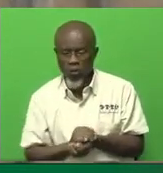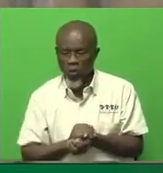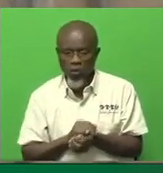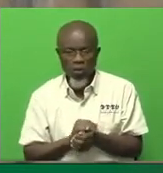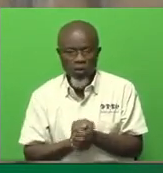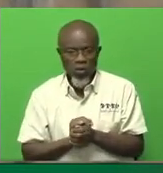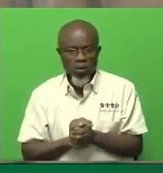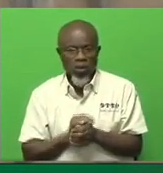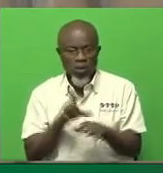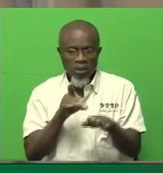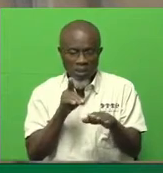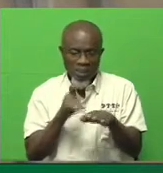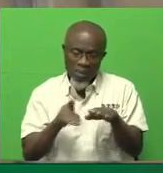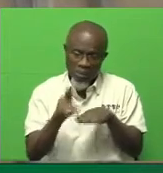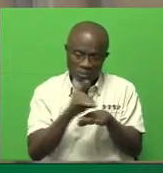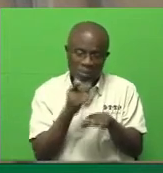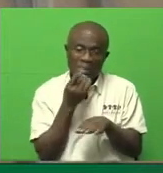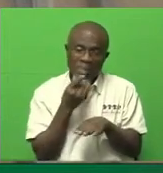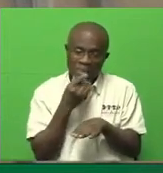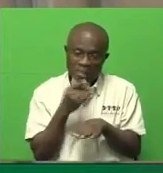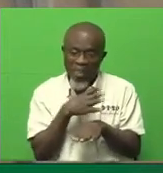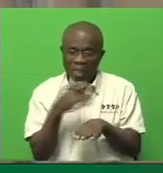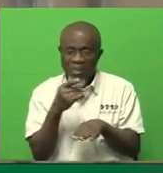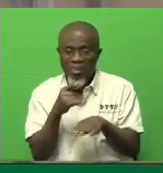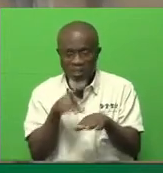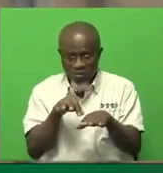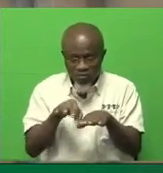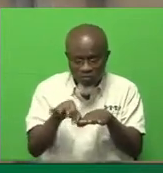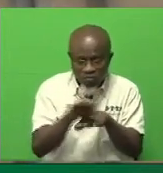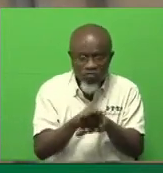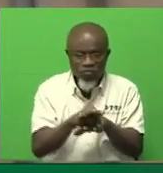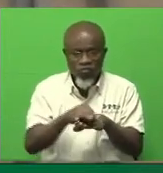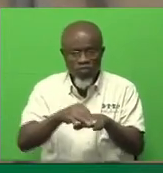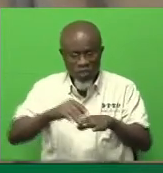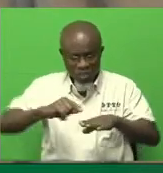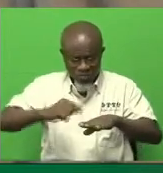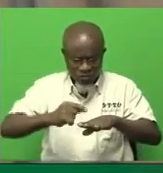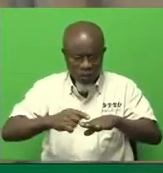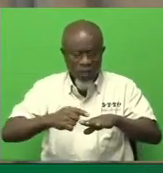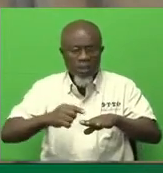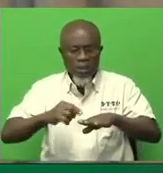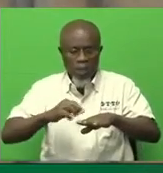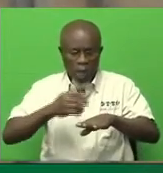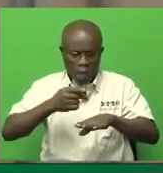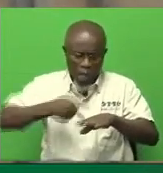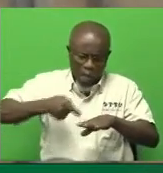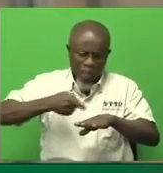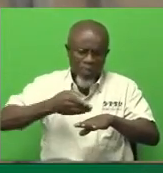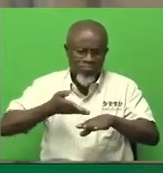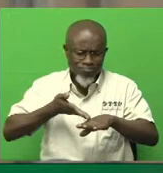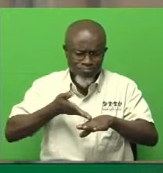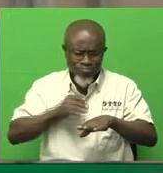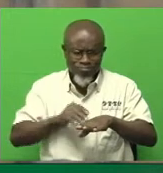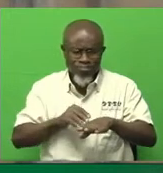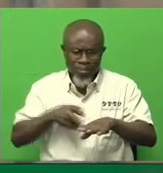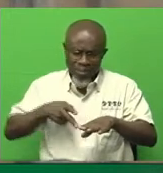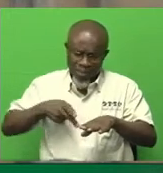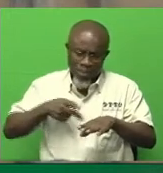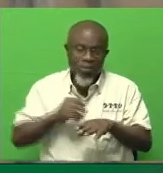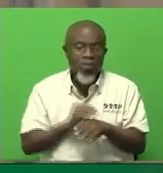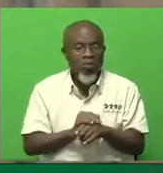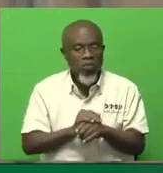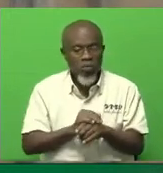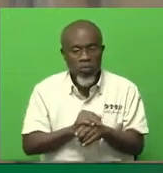conditions so we are going to be rolling out a series of initiatives the final